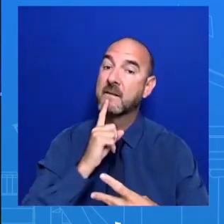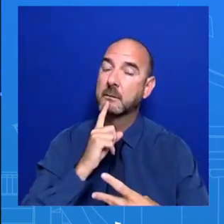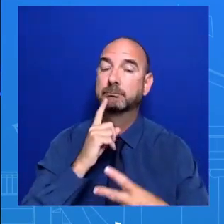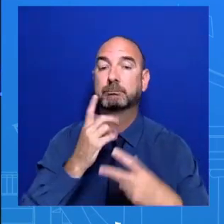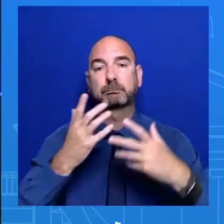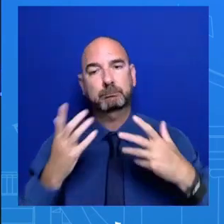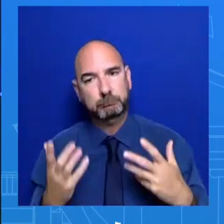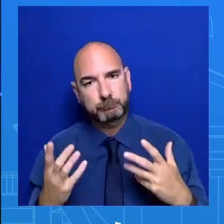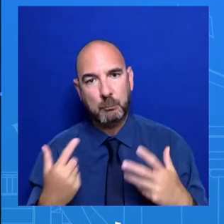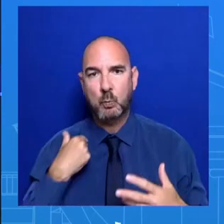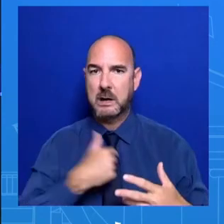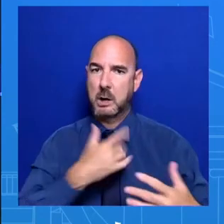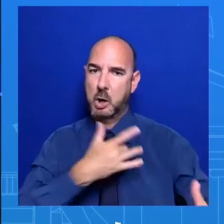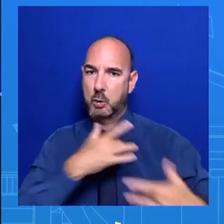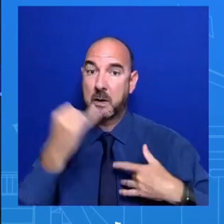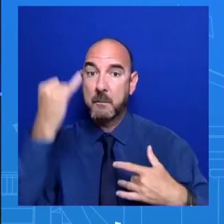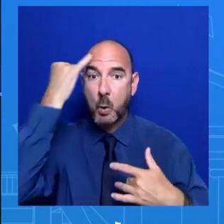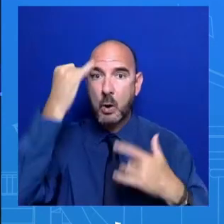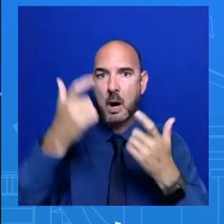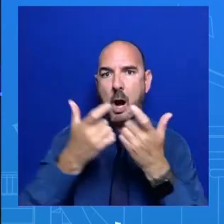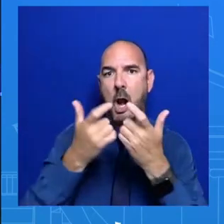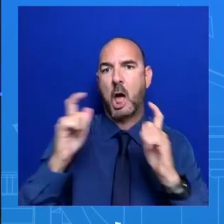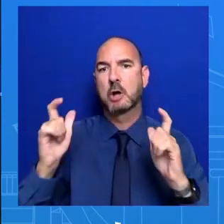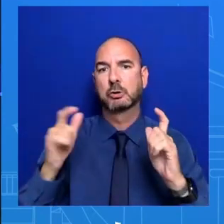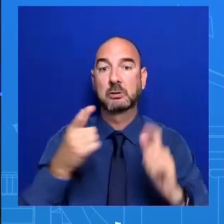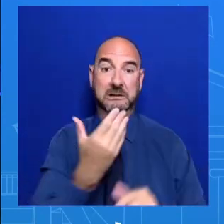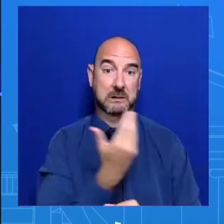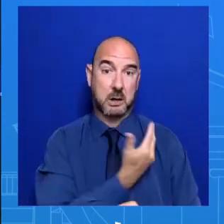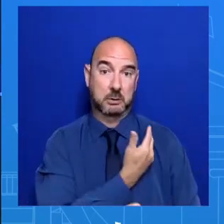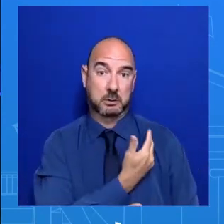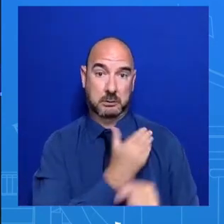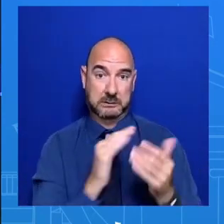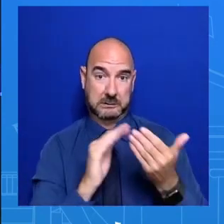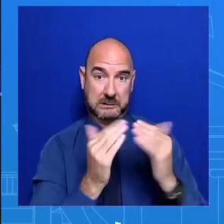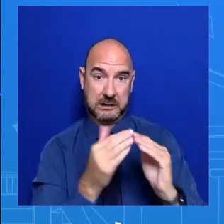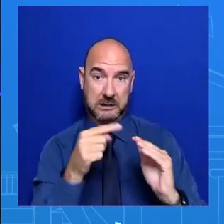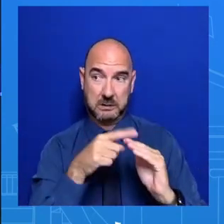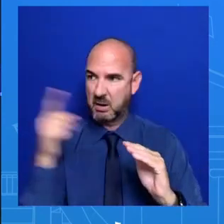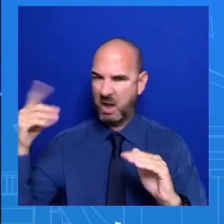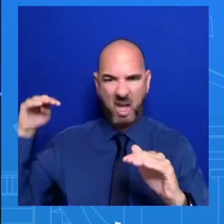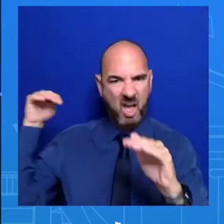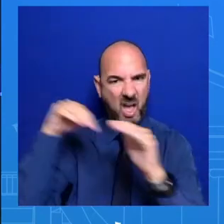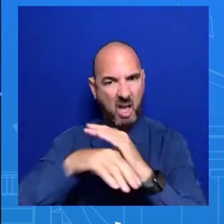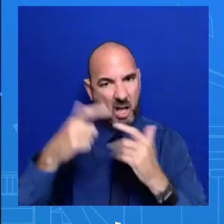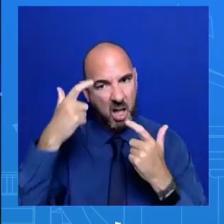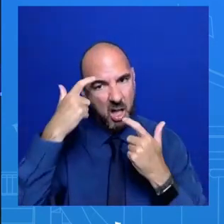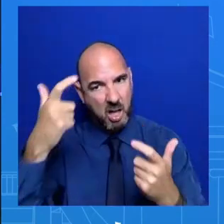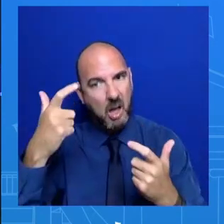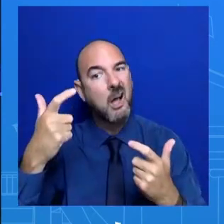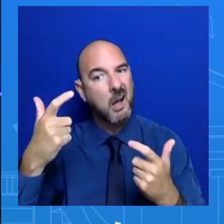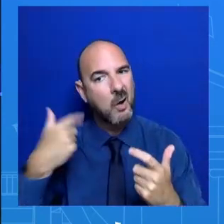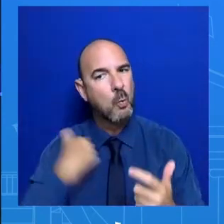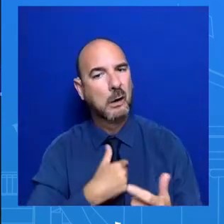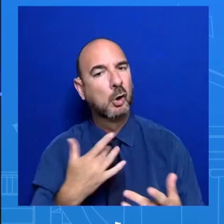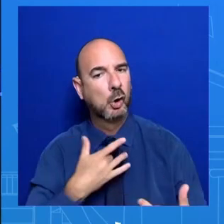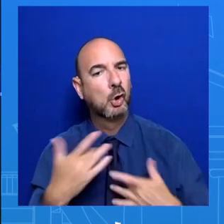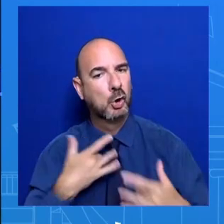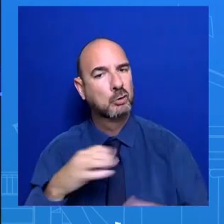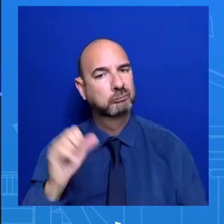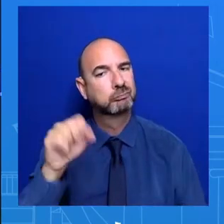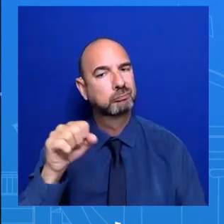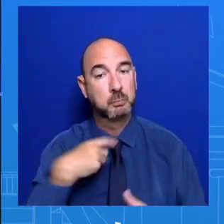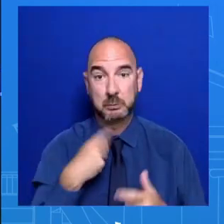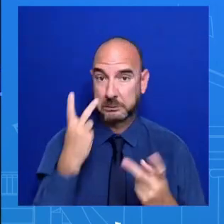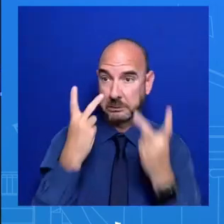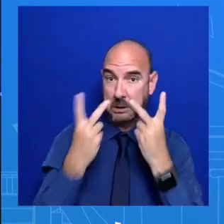dense urban areas, and that continues to be something that we will look at. What we have seen so far has not been that. What unfolds in the coming days